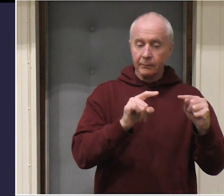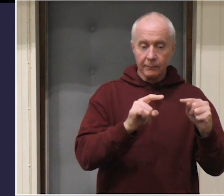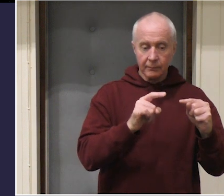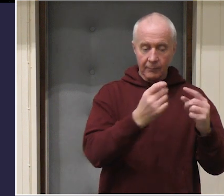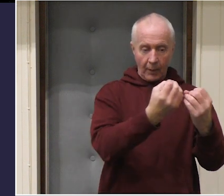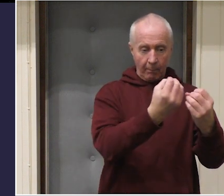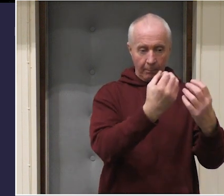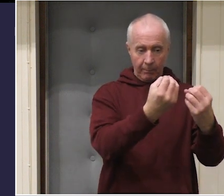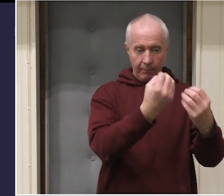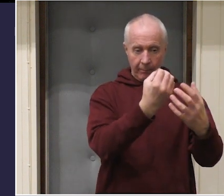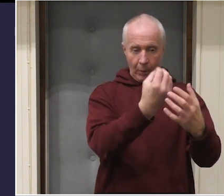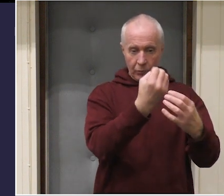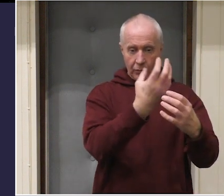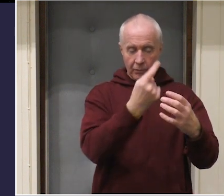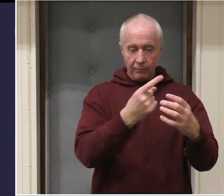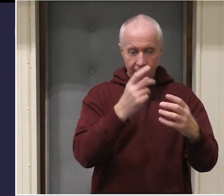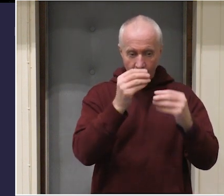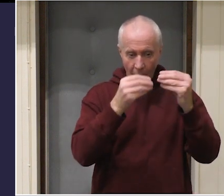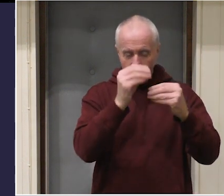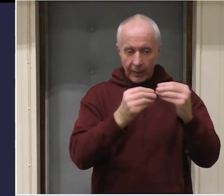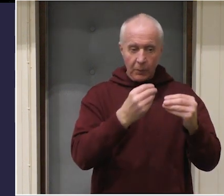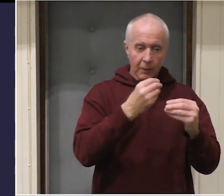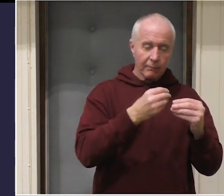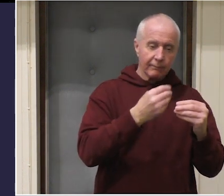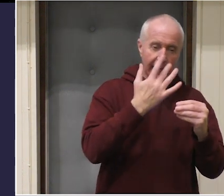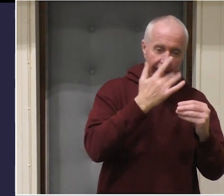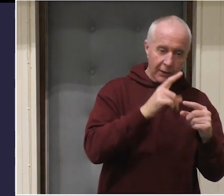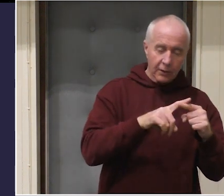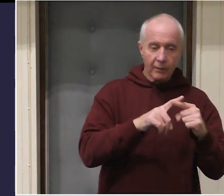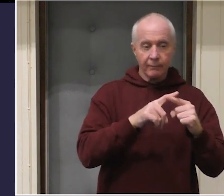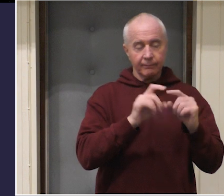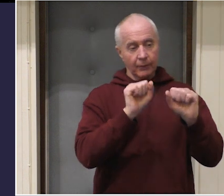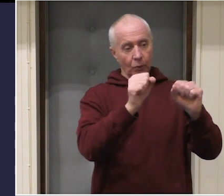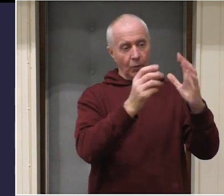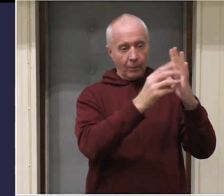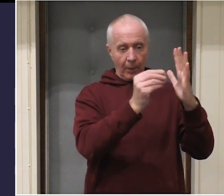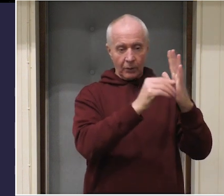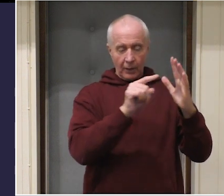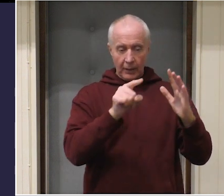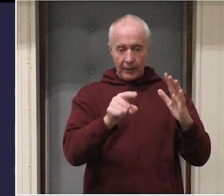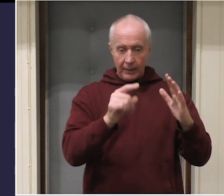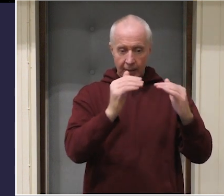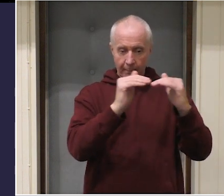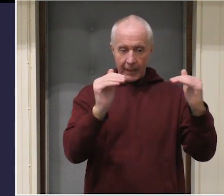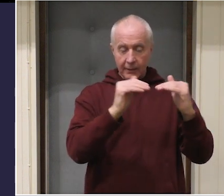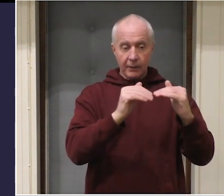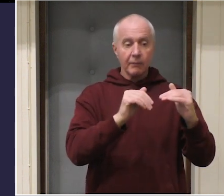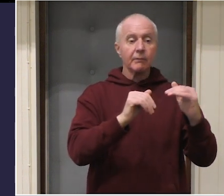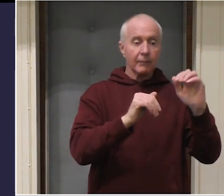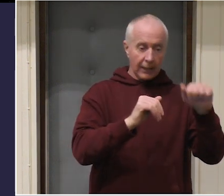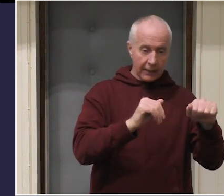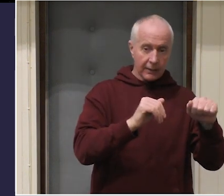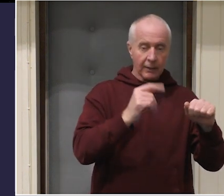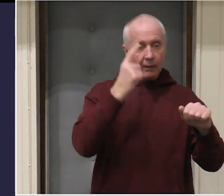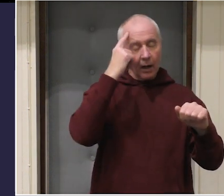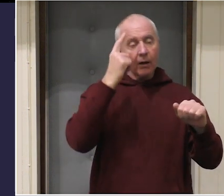member of a cluster of stars to get some idea of age, and go to our theoretical models and say, do your models fit this? And our theorists will either go, yes, I think I know what's